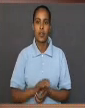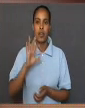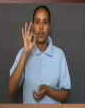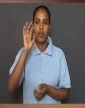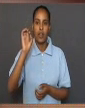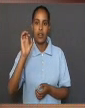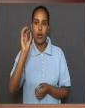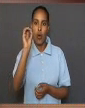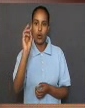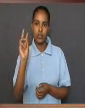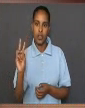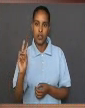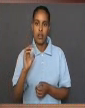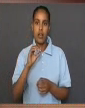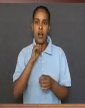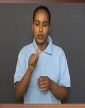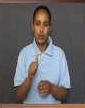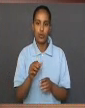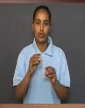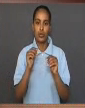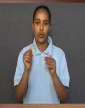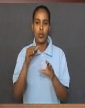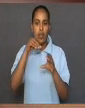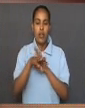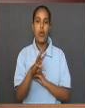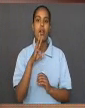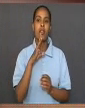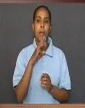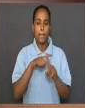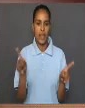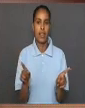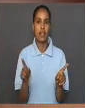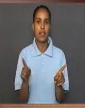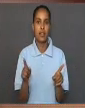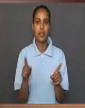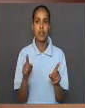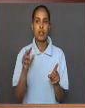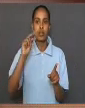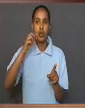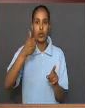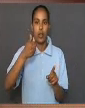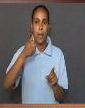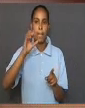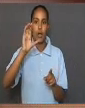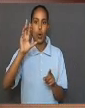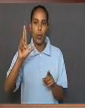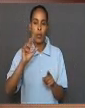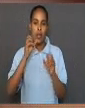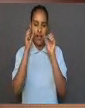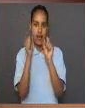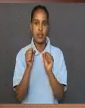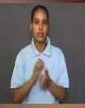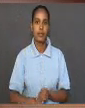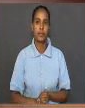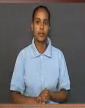Ferric oxide cannot dissolve in water, but sodium chromate